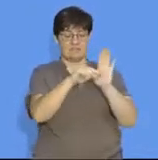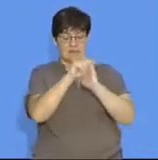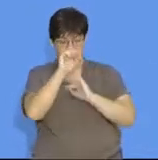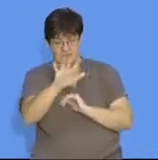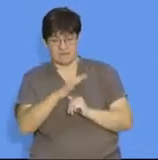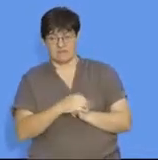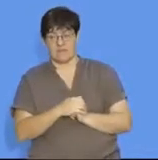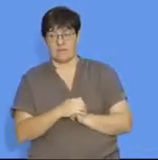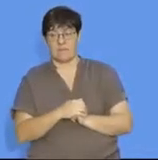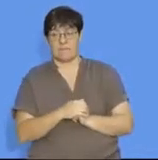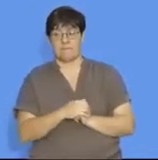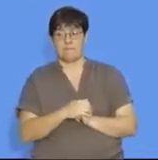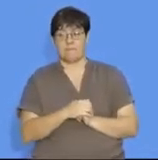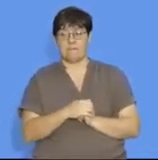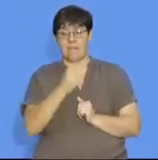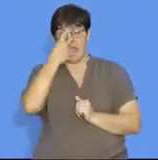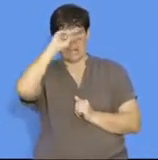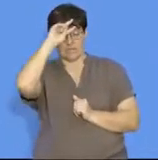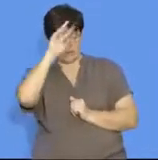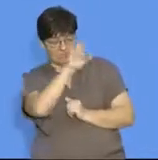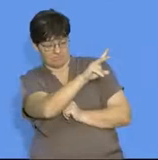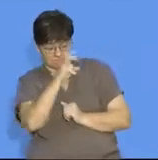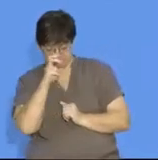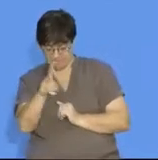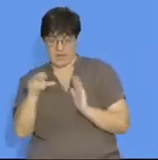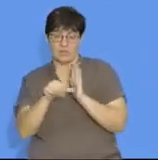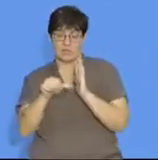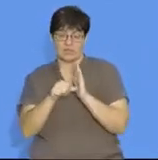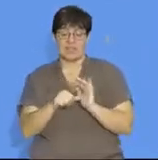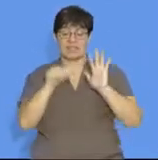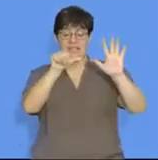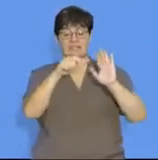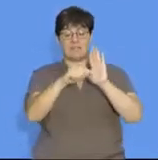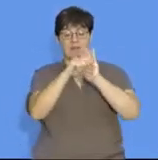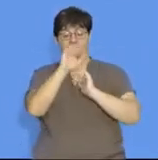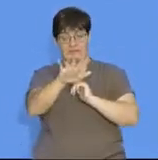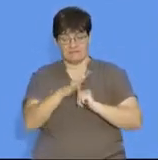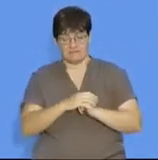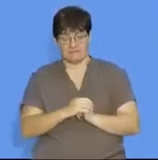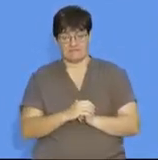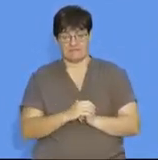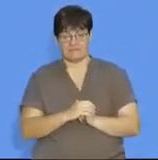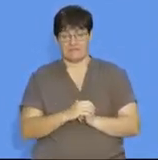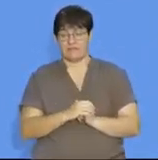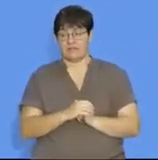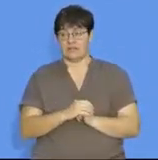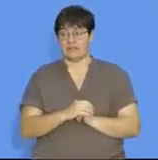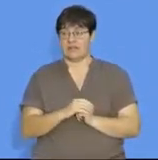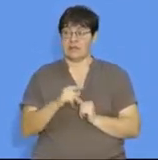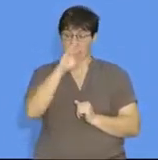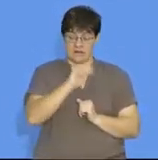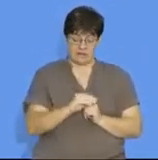Right. So interpretation is very, very important. So it's 6 minus 5, okay? And